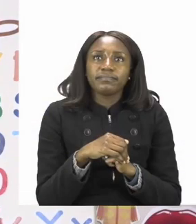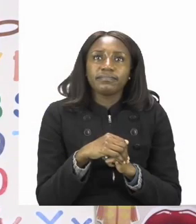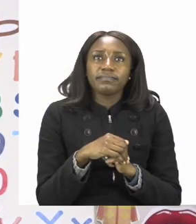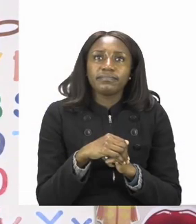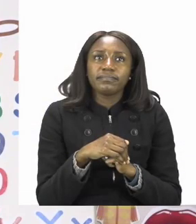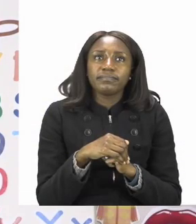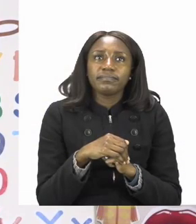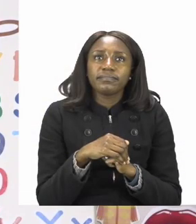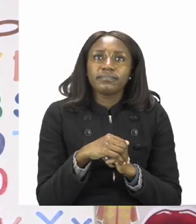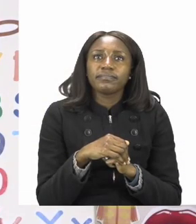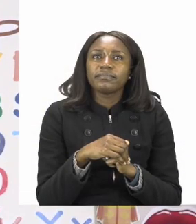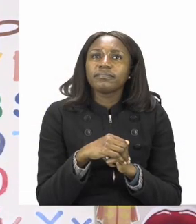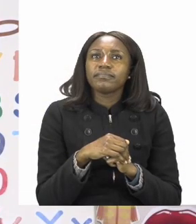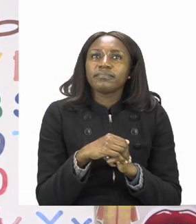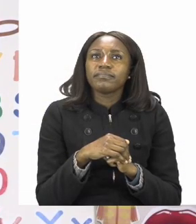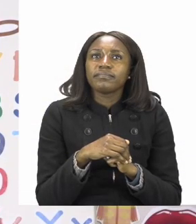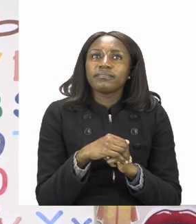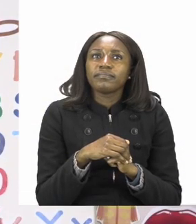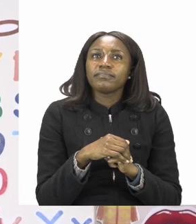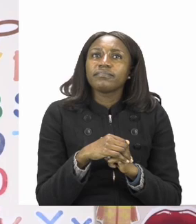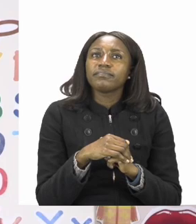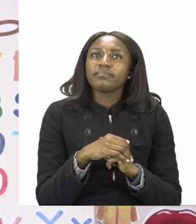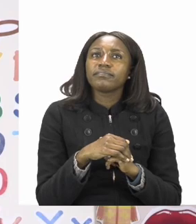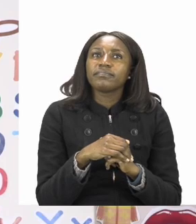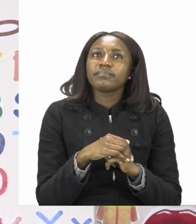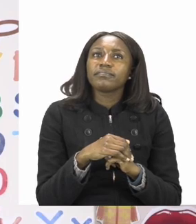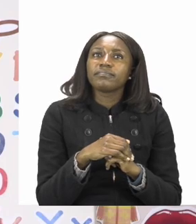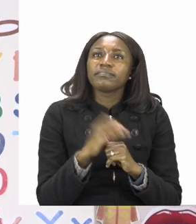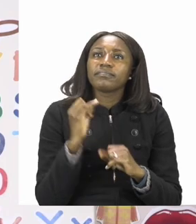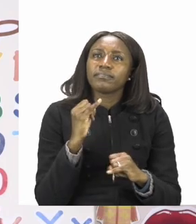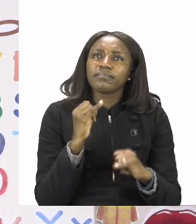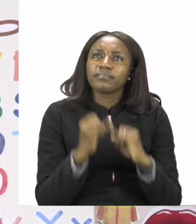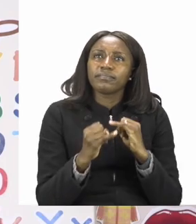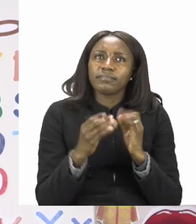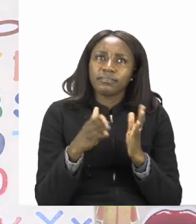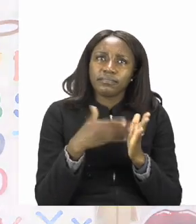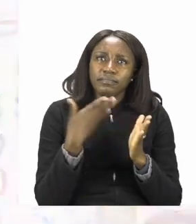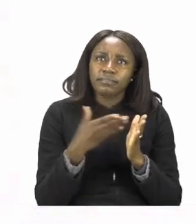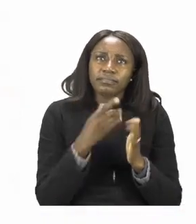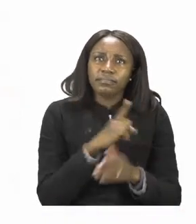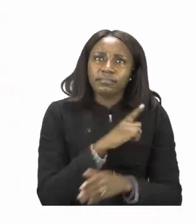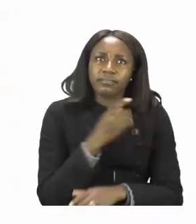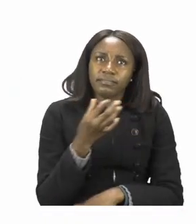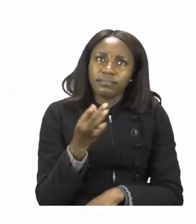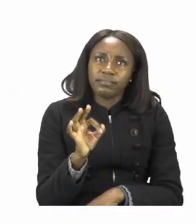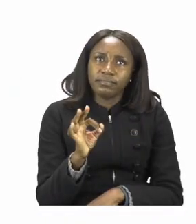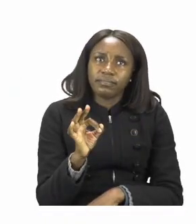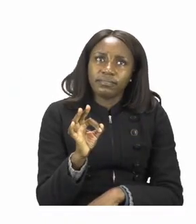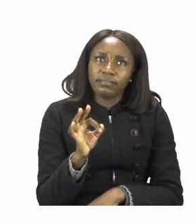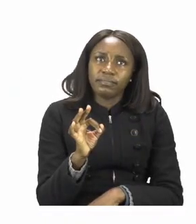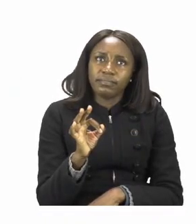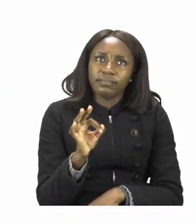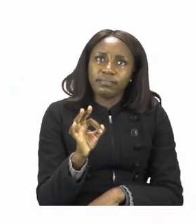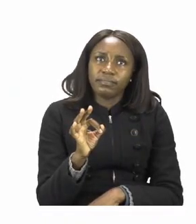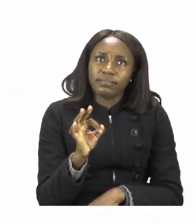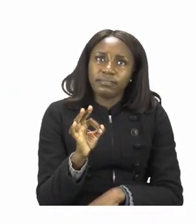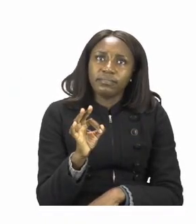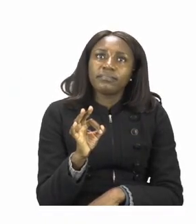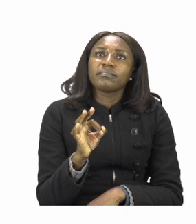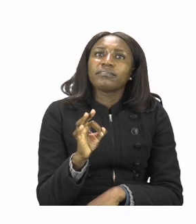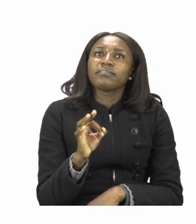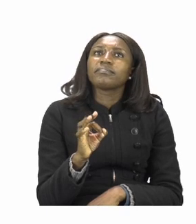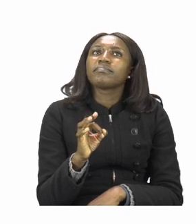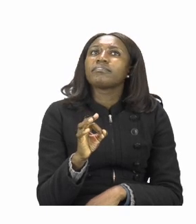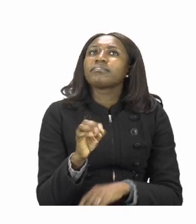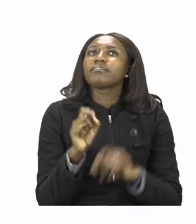For our last exercise today, grade 2s, let's all go to page 19. On page 19, we are going to be doing